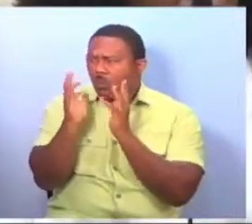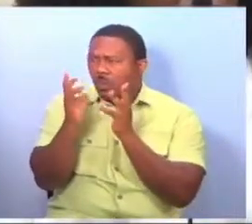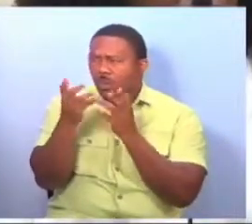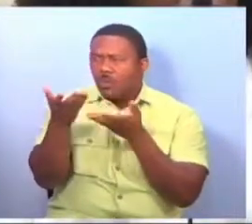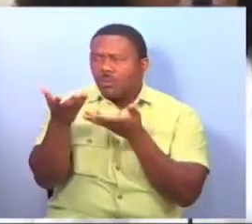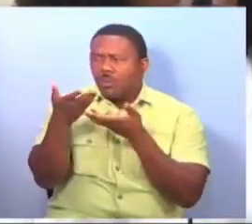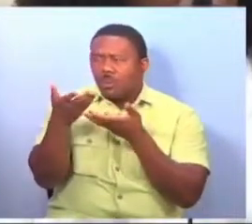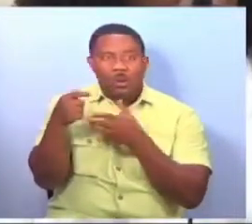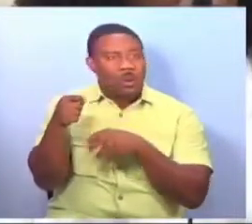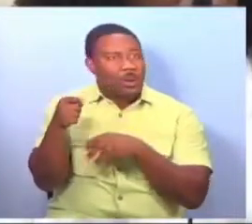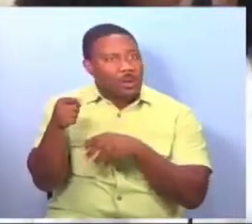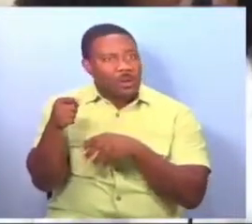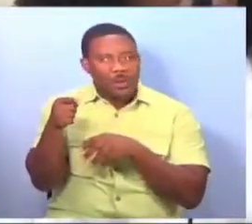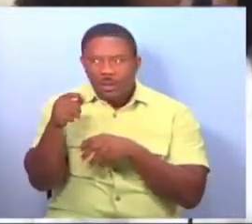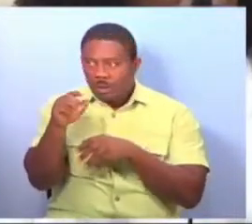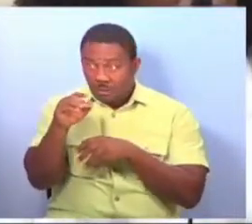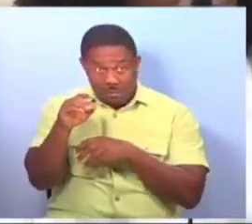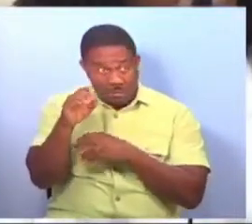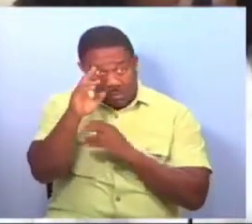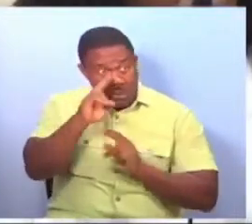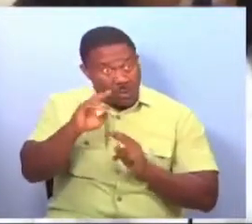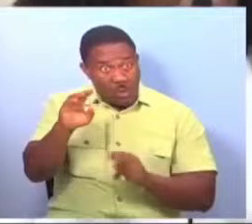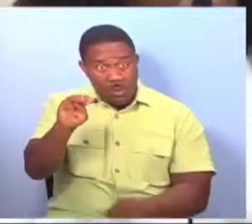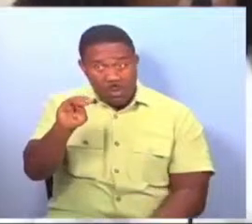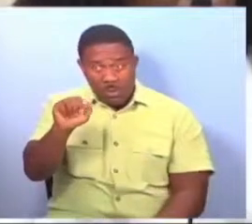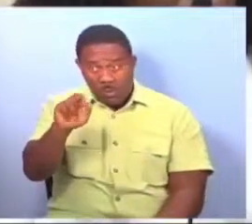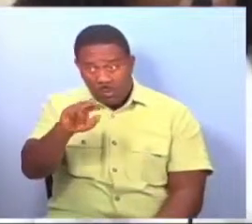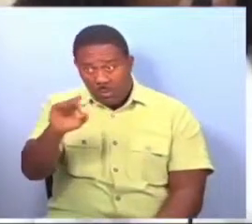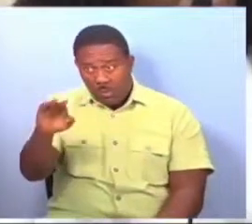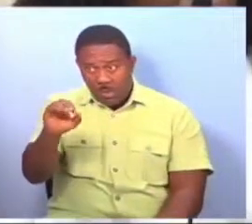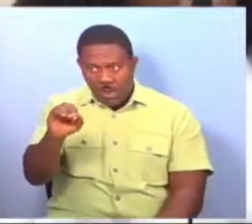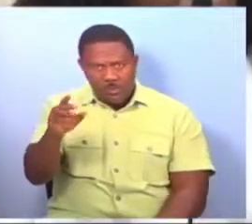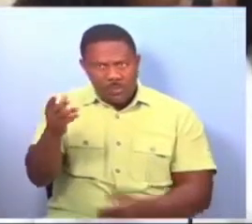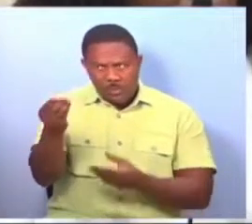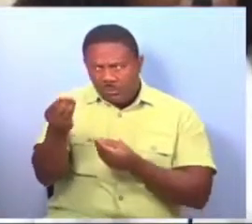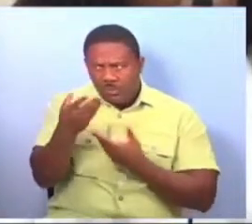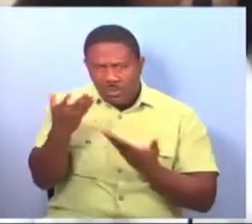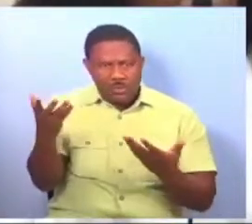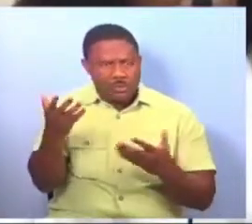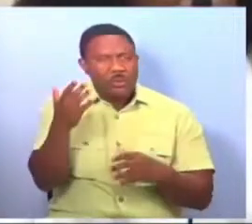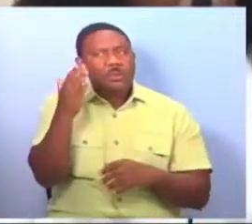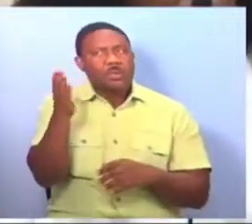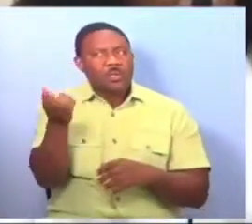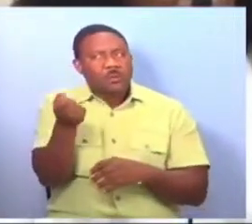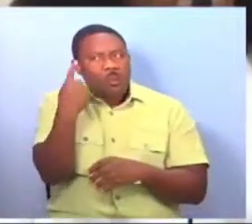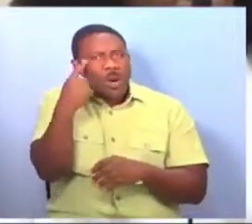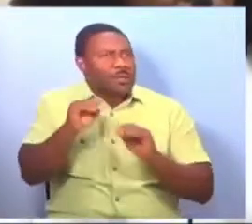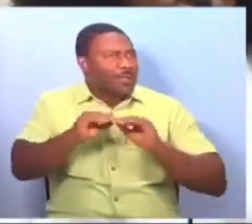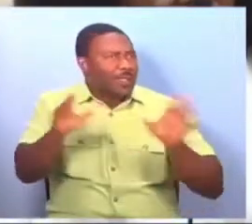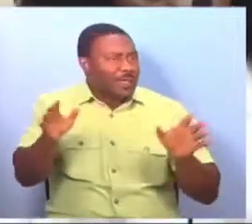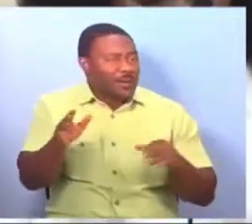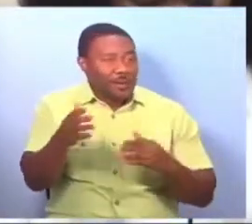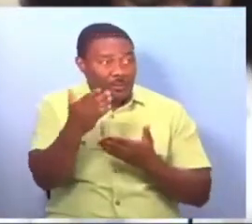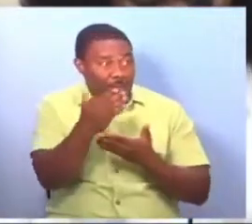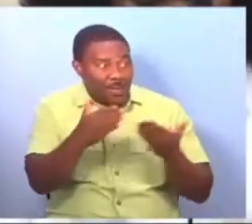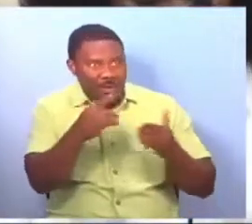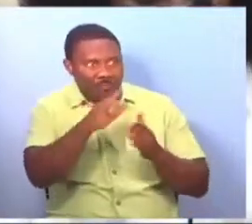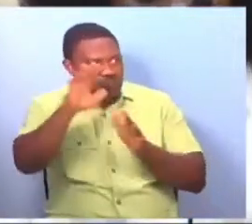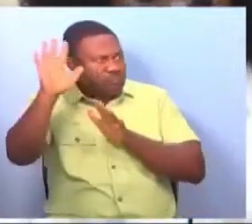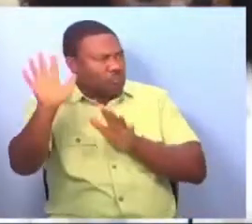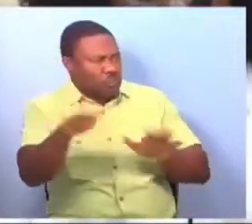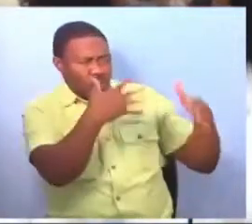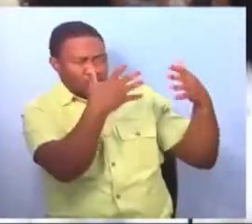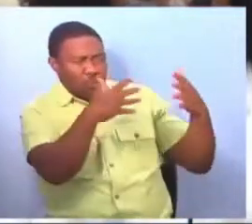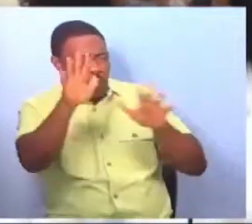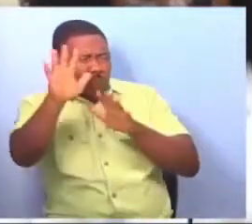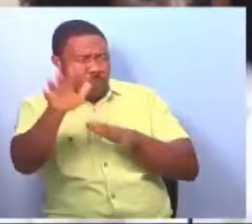Mafo. He understood that part of the problem which led to the tidal waves was because